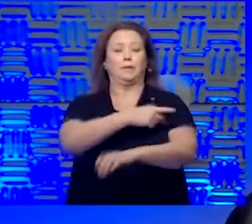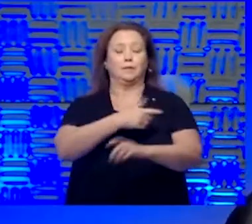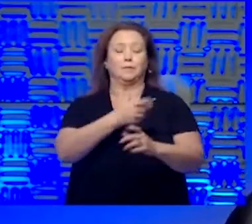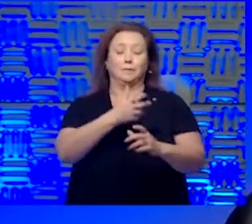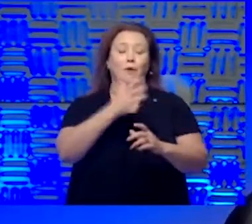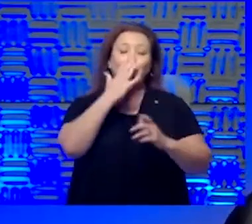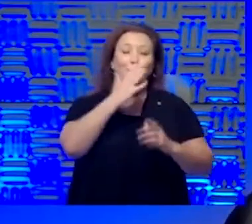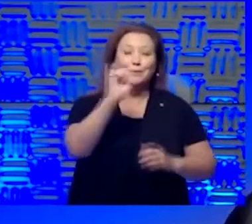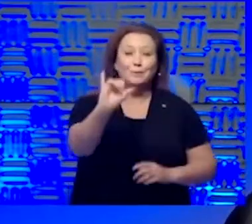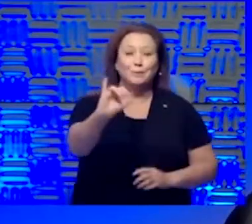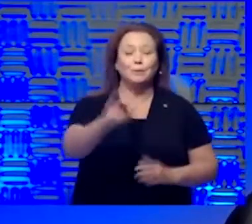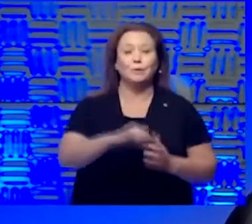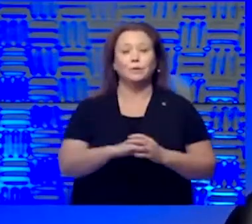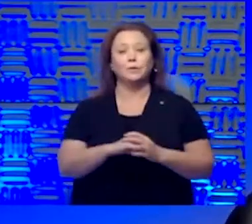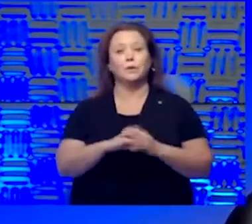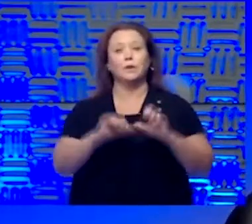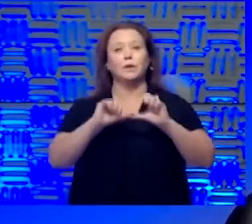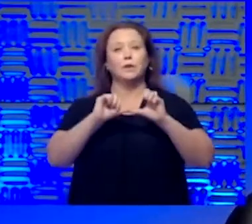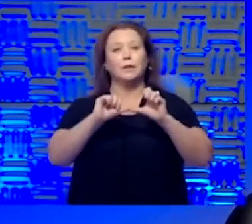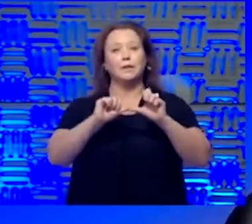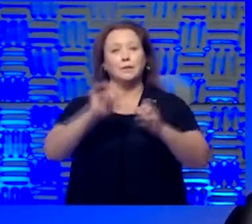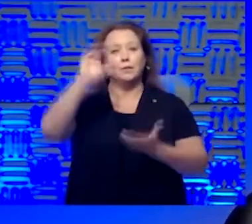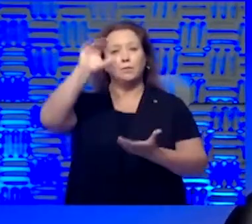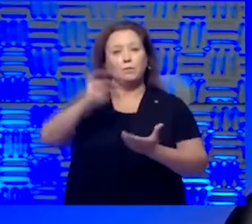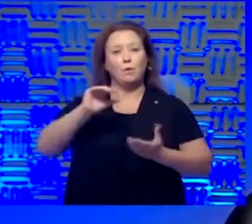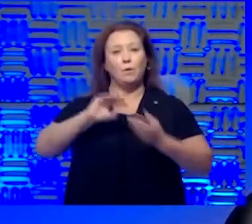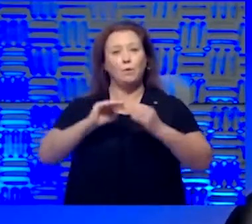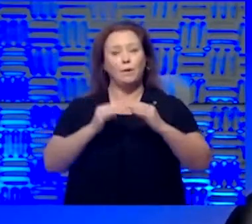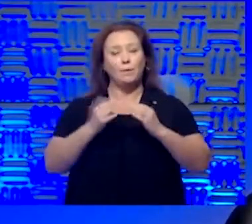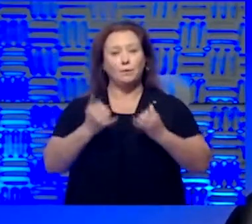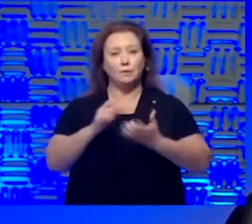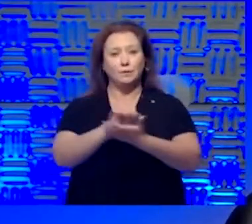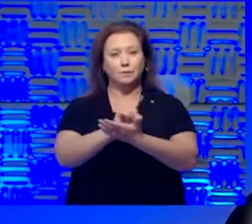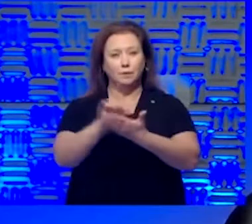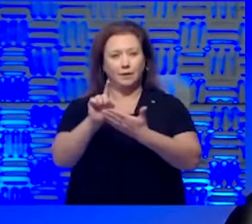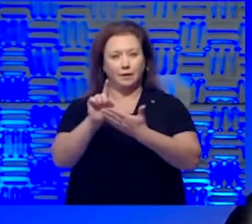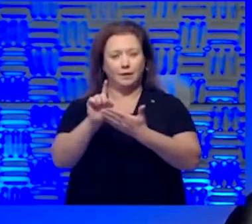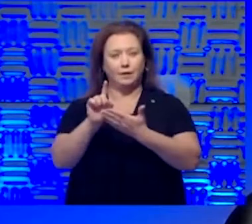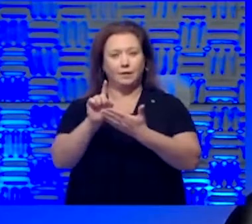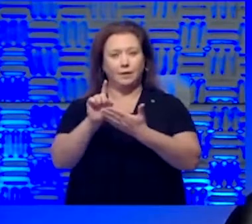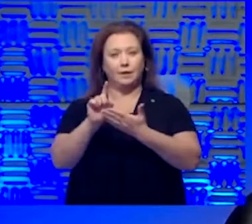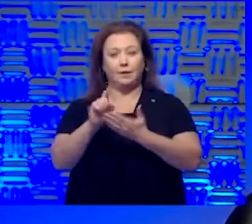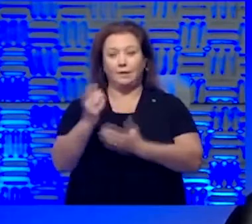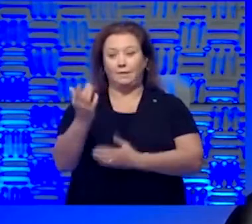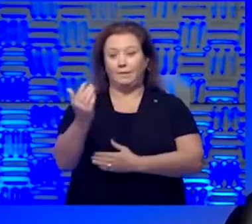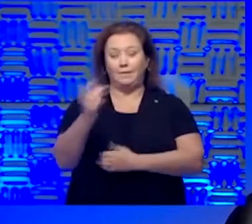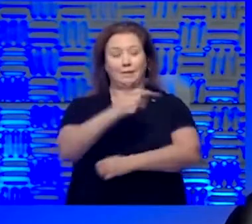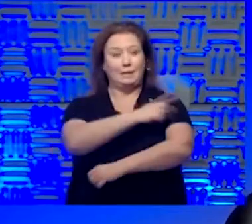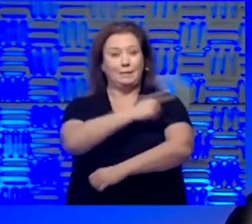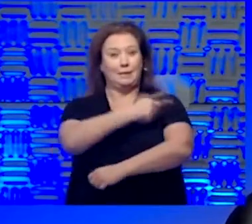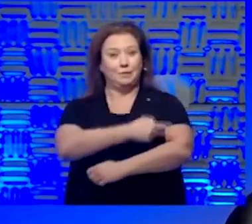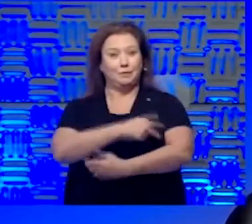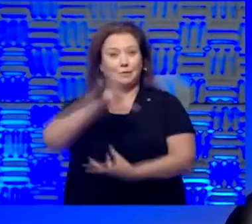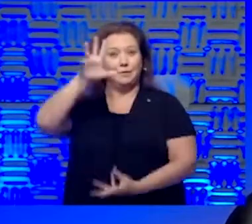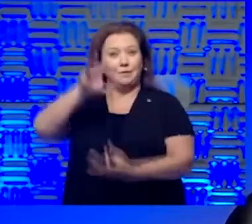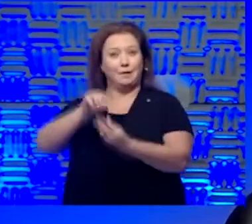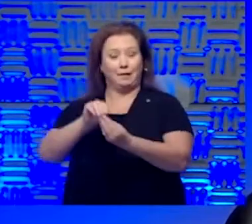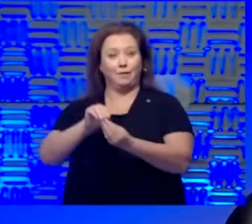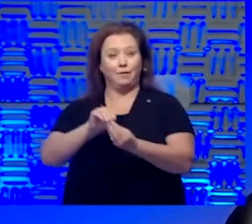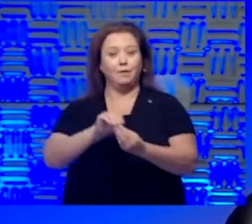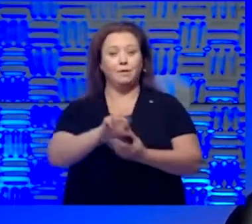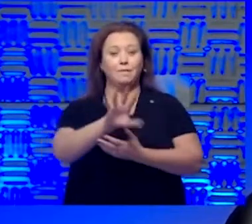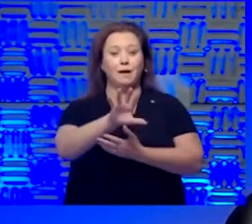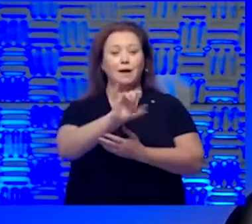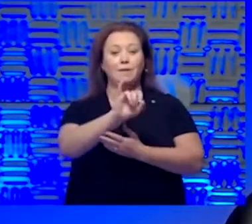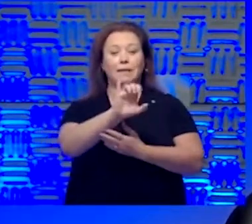So we have continued to have lower numbers this week. Currently, we are at 15 patients in the hospital. 5 of those are in